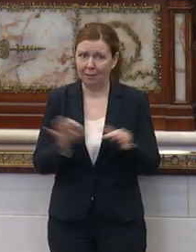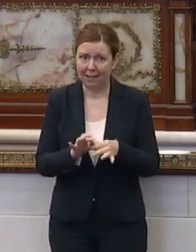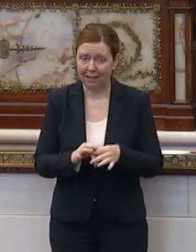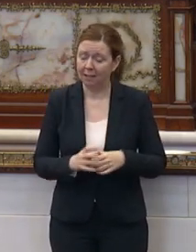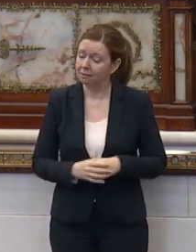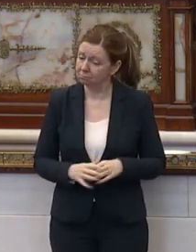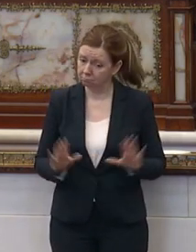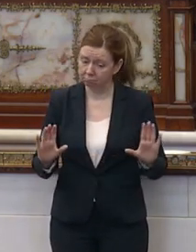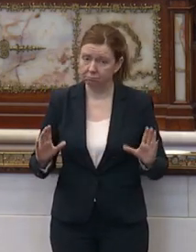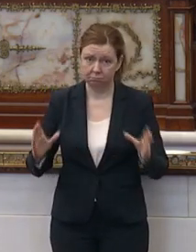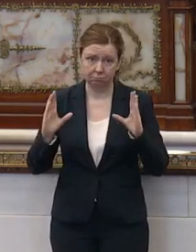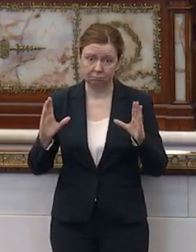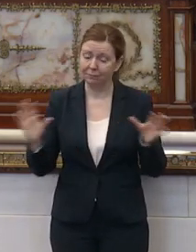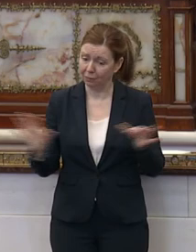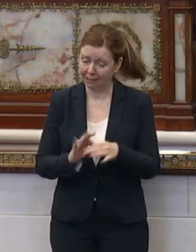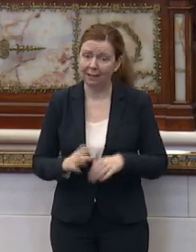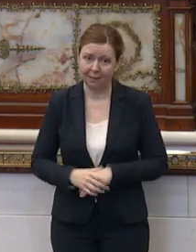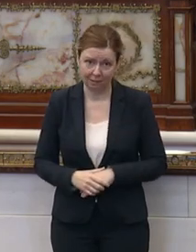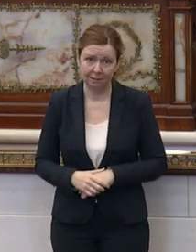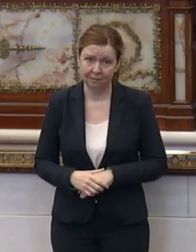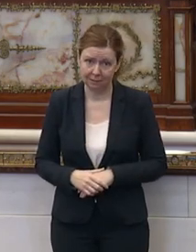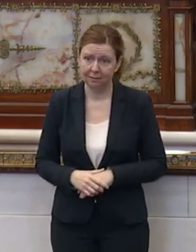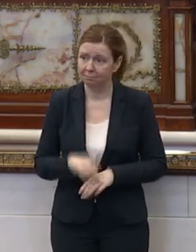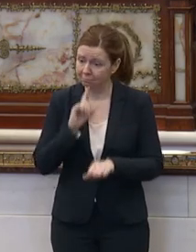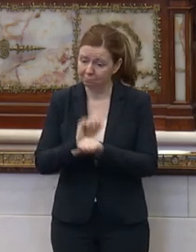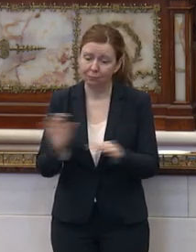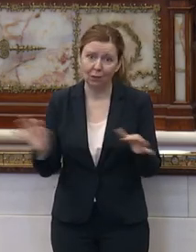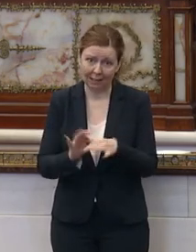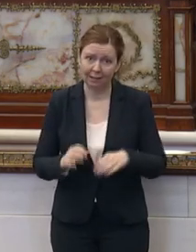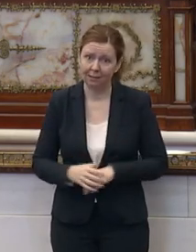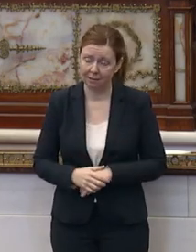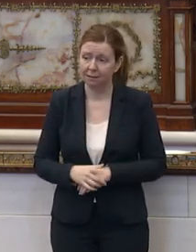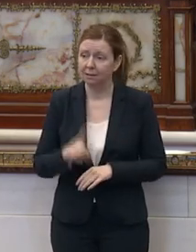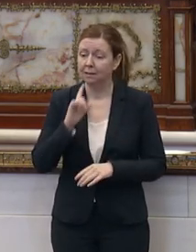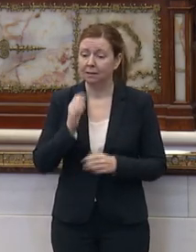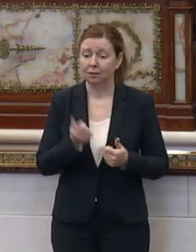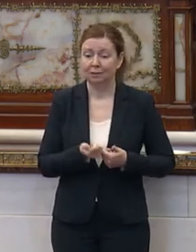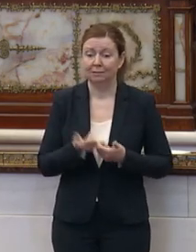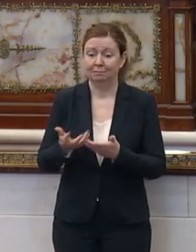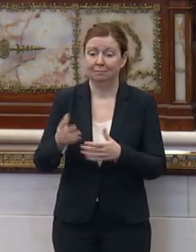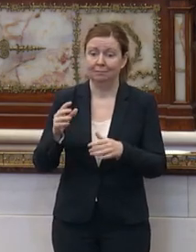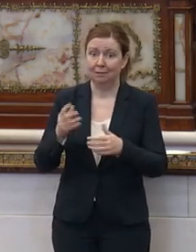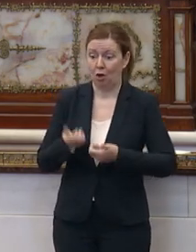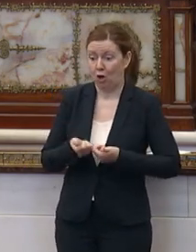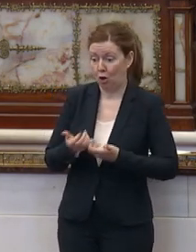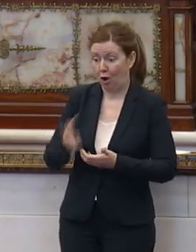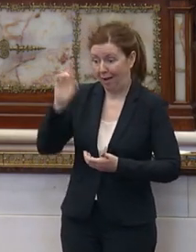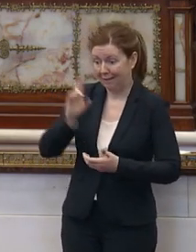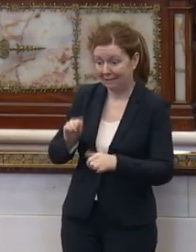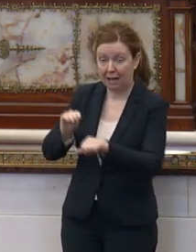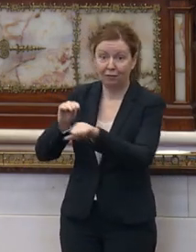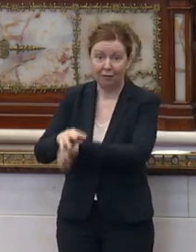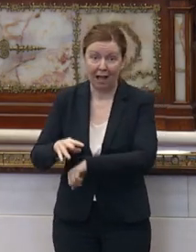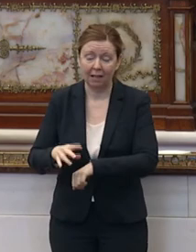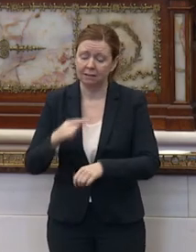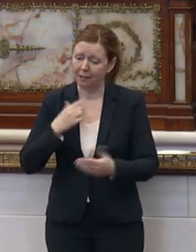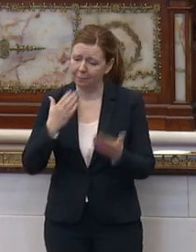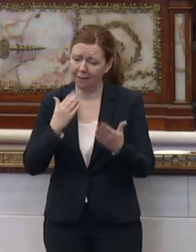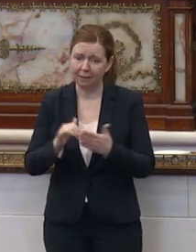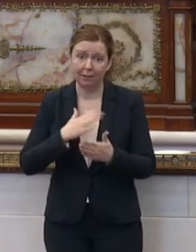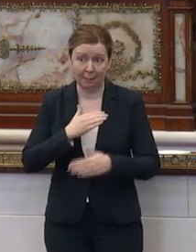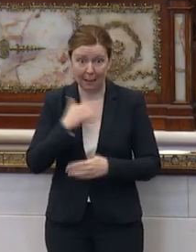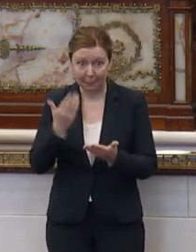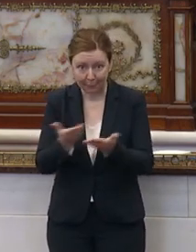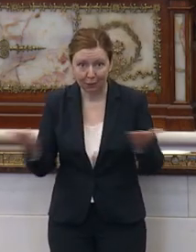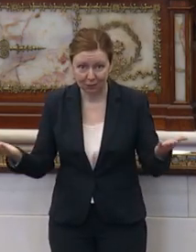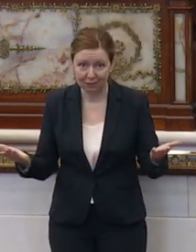I want to draw attention to the fact that there is a causal effect to both. And I'm thankful that my